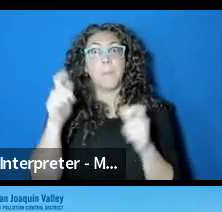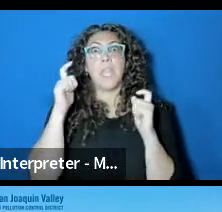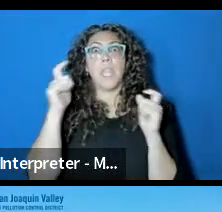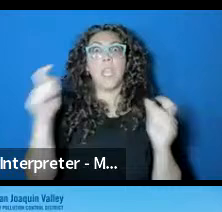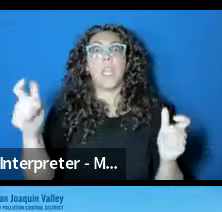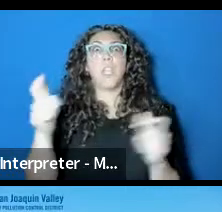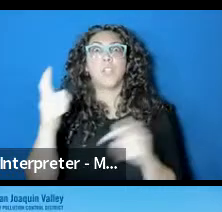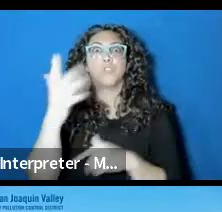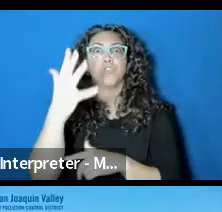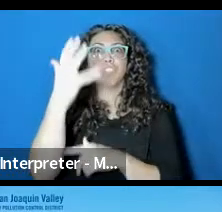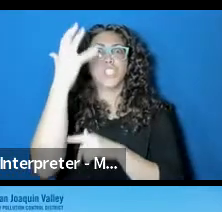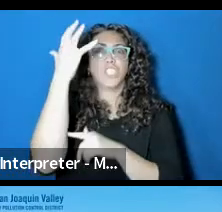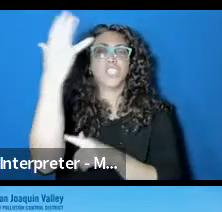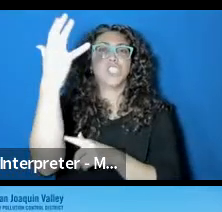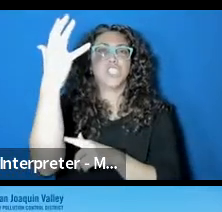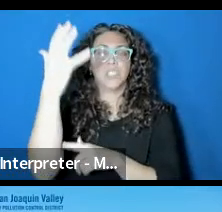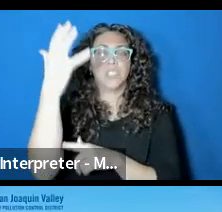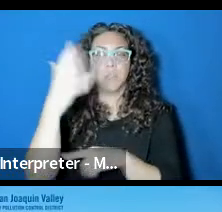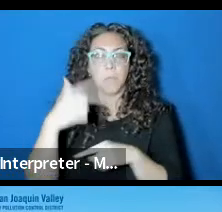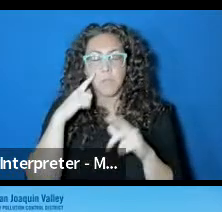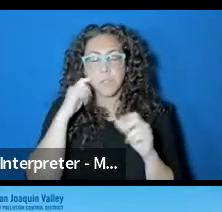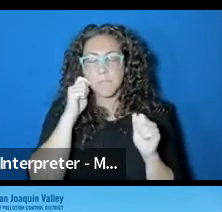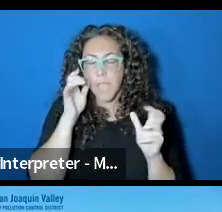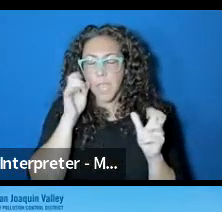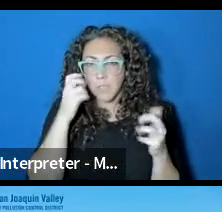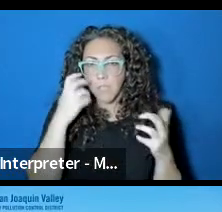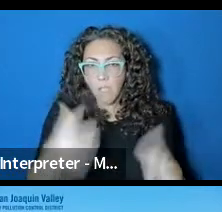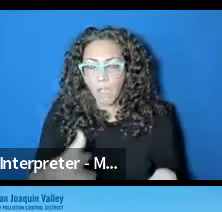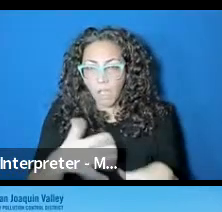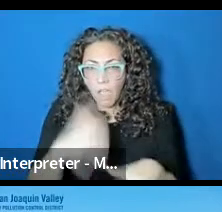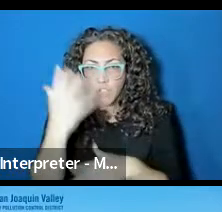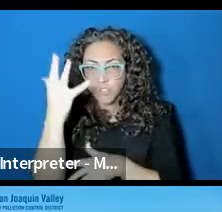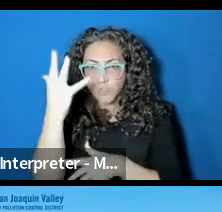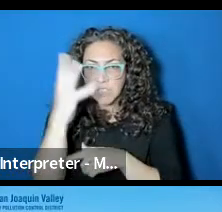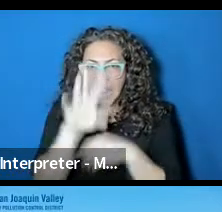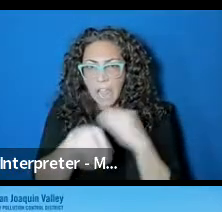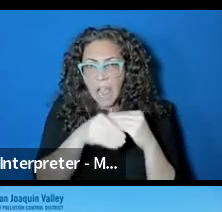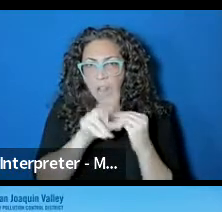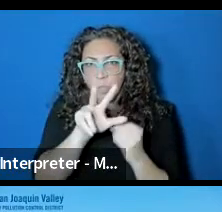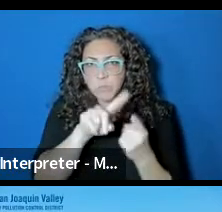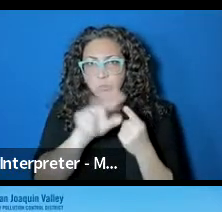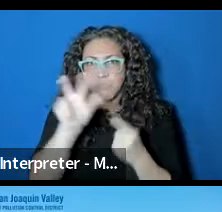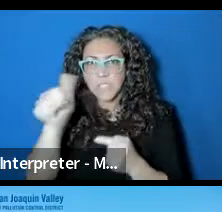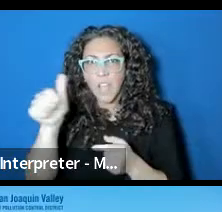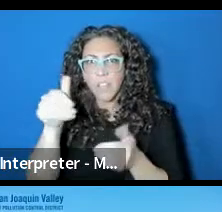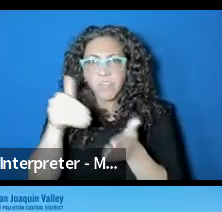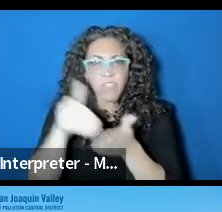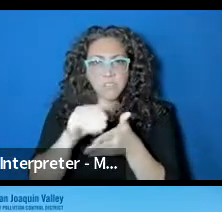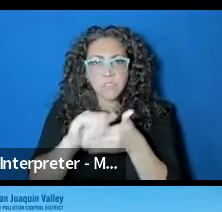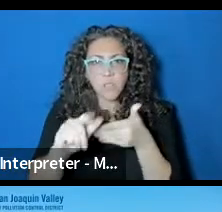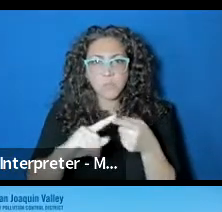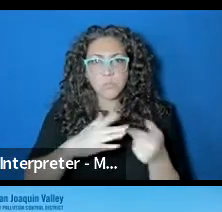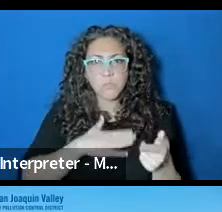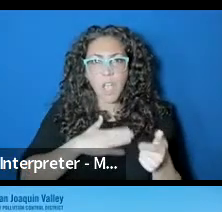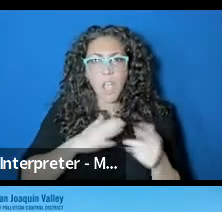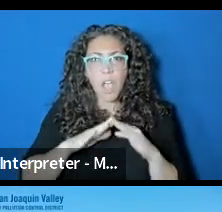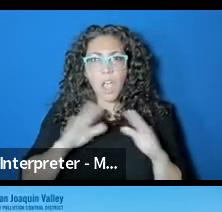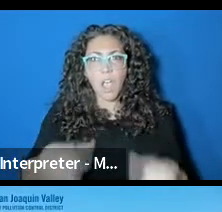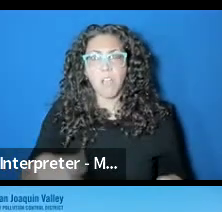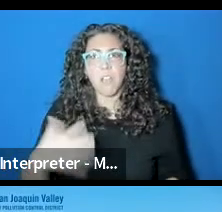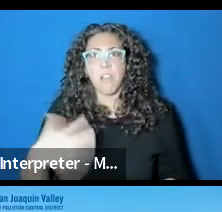tree, but I was amazed that it added that much value. So this is a program that